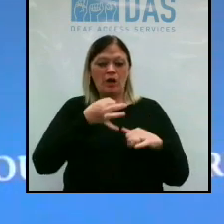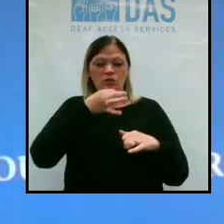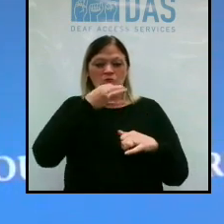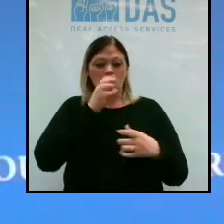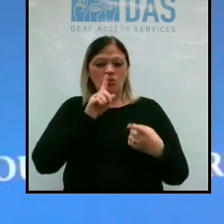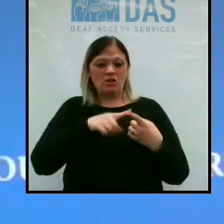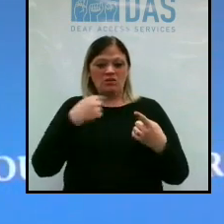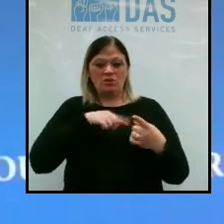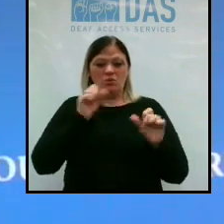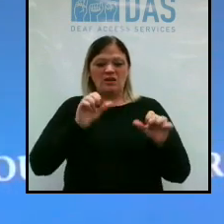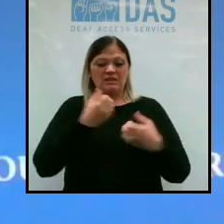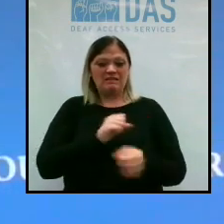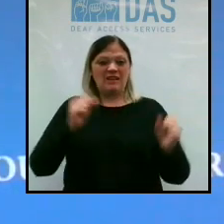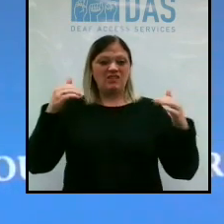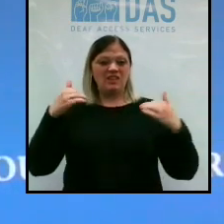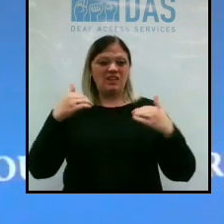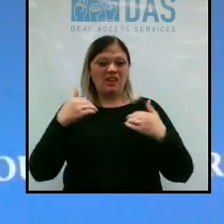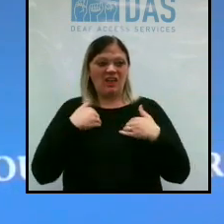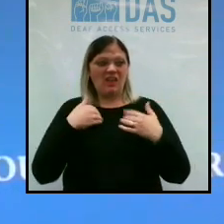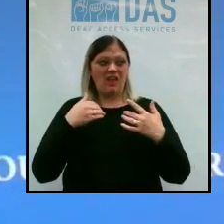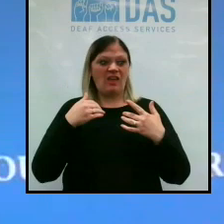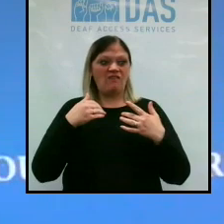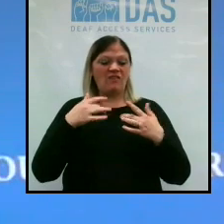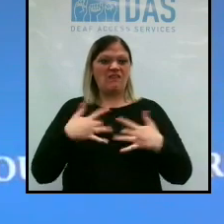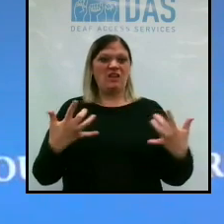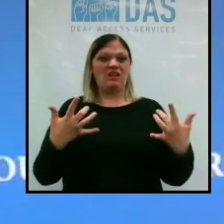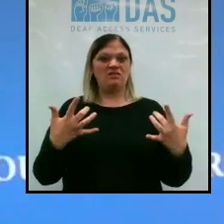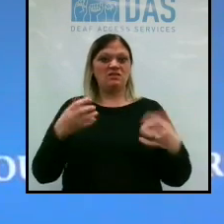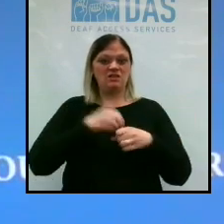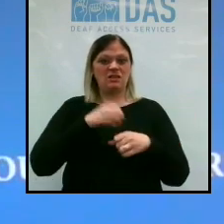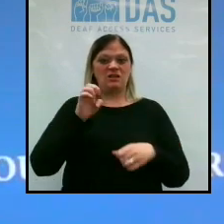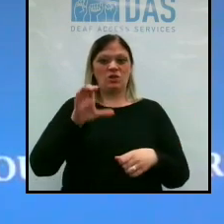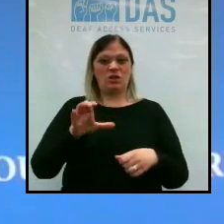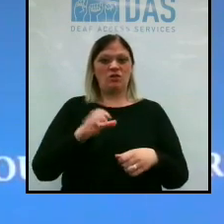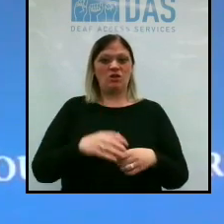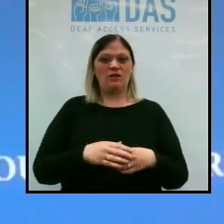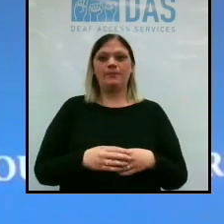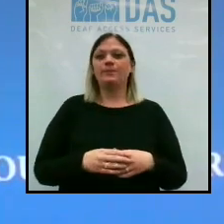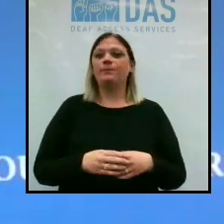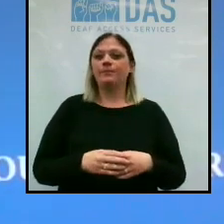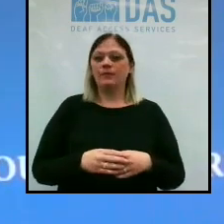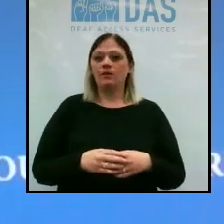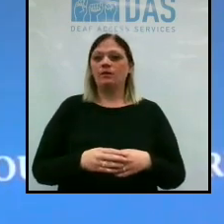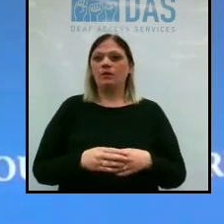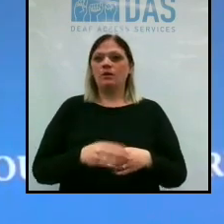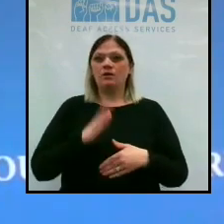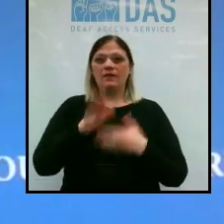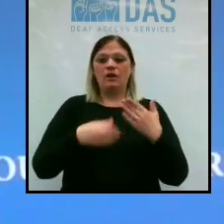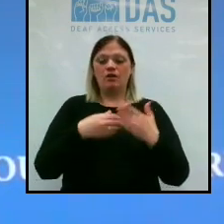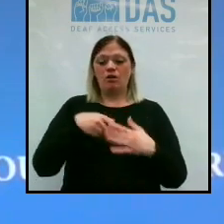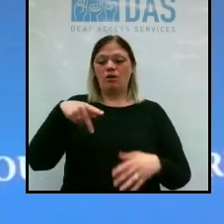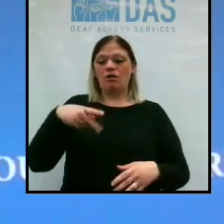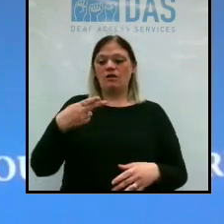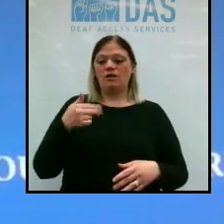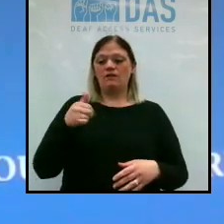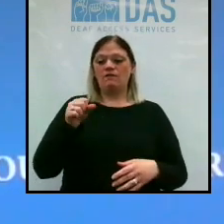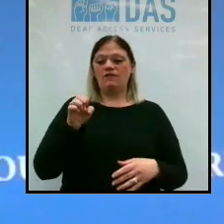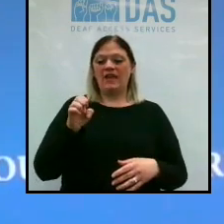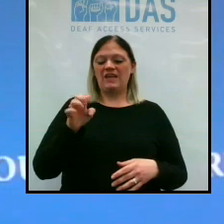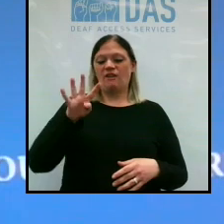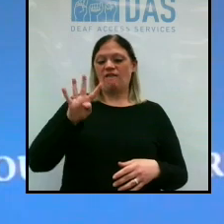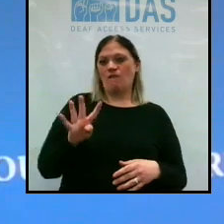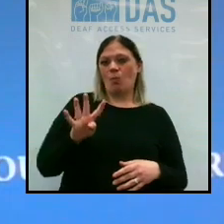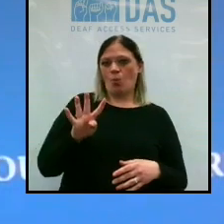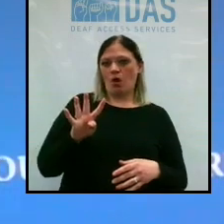safely have some of these sport and cultural events here in Erie County? They are all in phase 4 of the governor's plan.